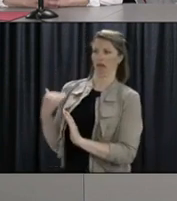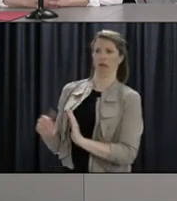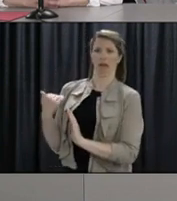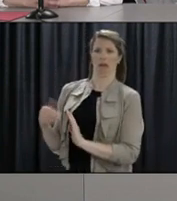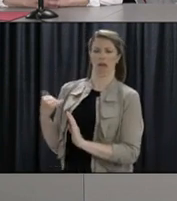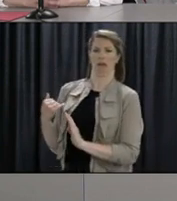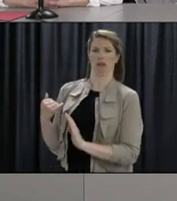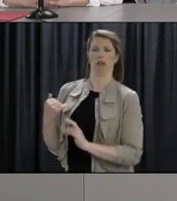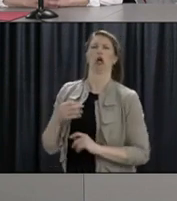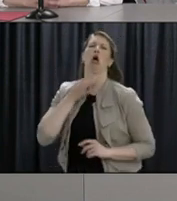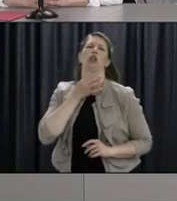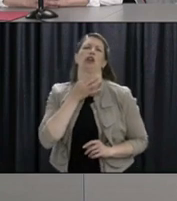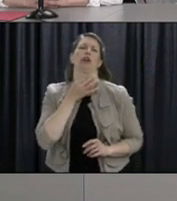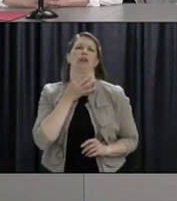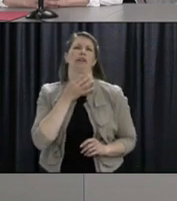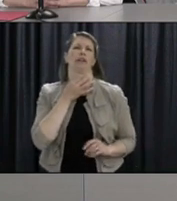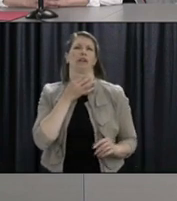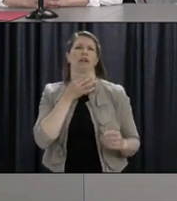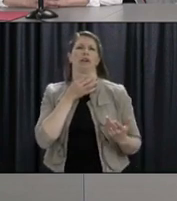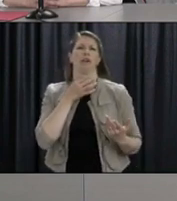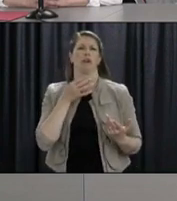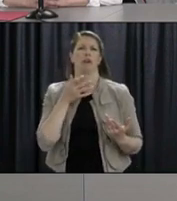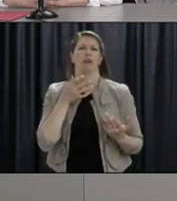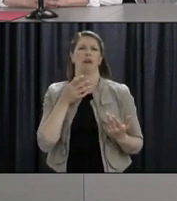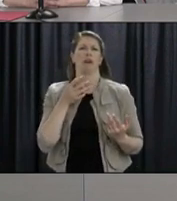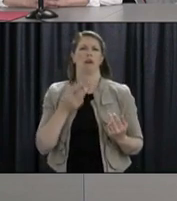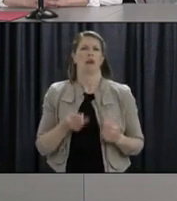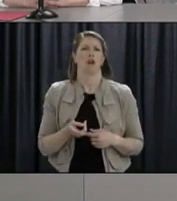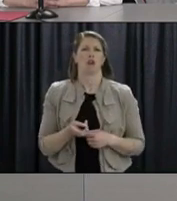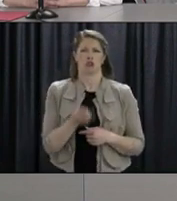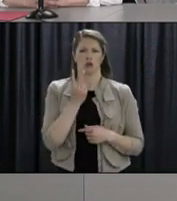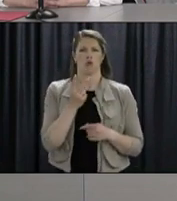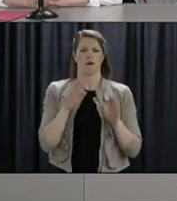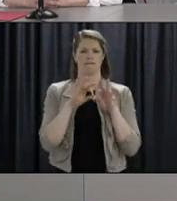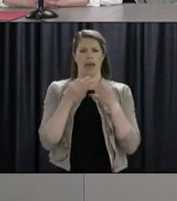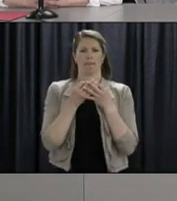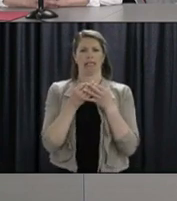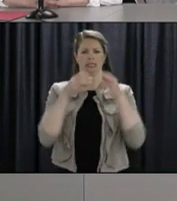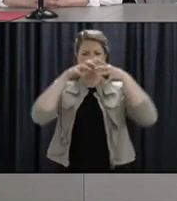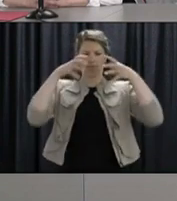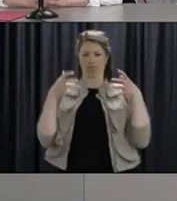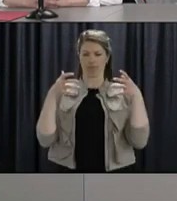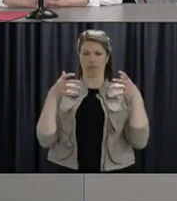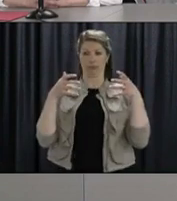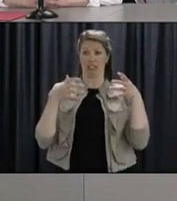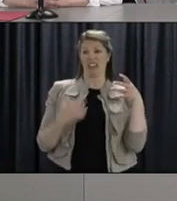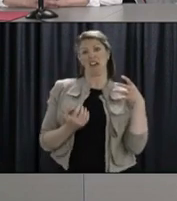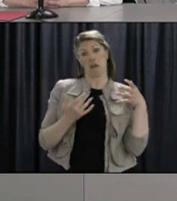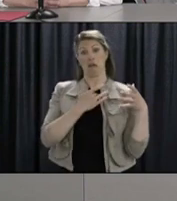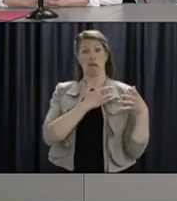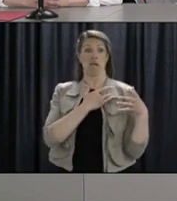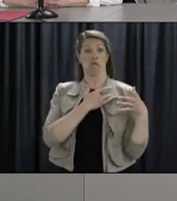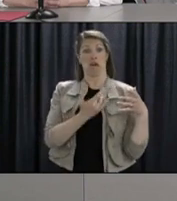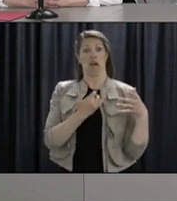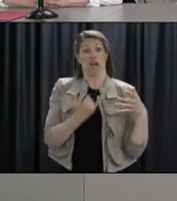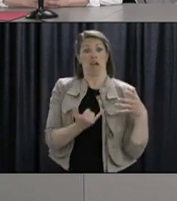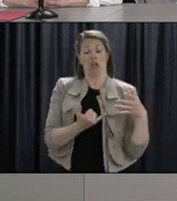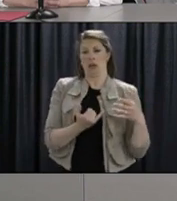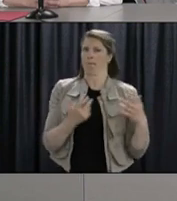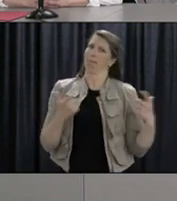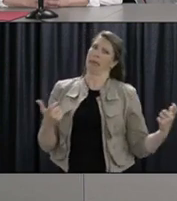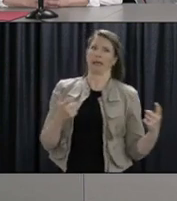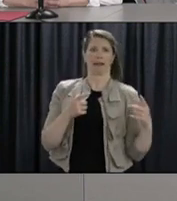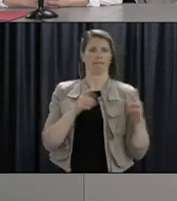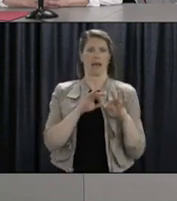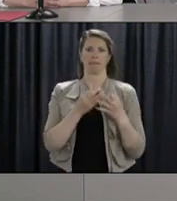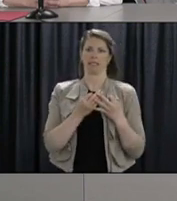you have two families that are basically like the Walton, like they have about 10, 12 people each. They're now 24. There's